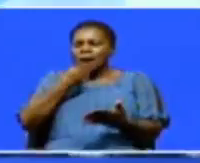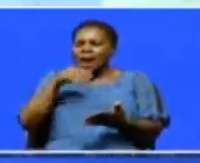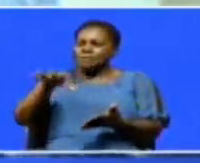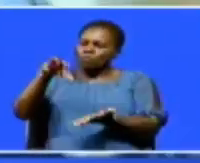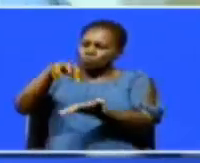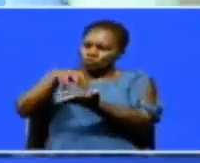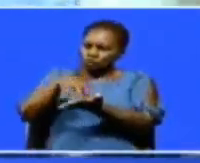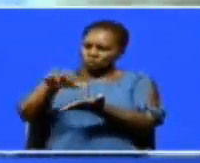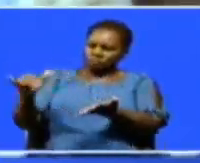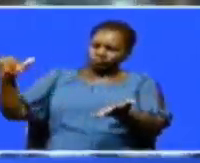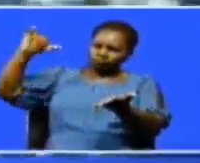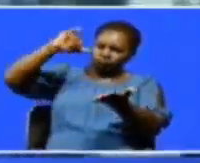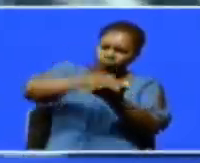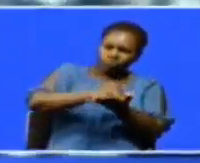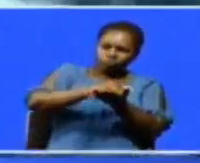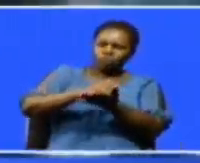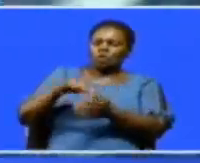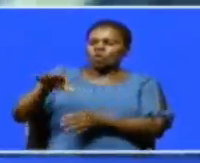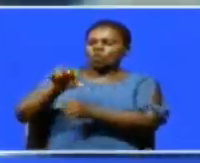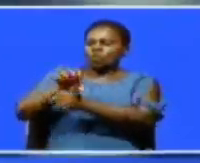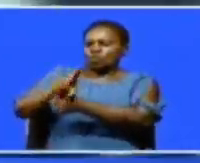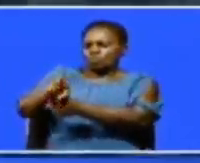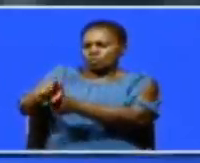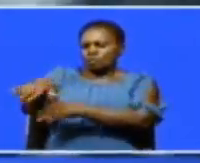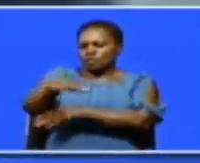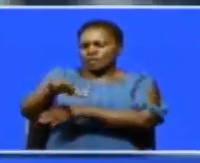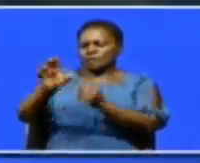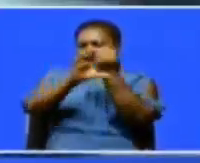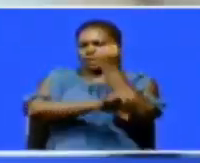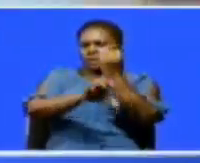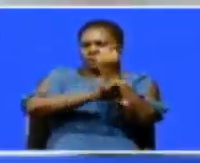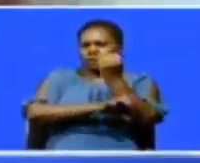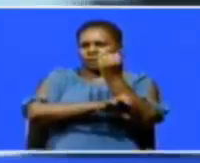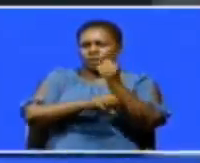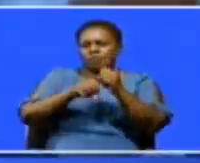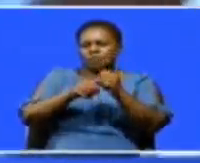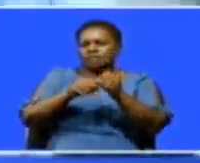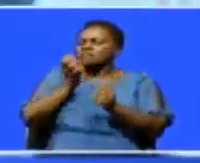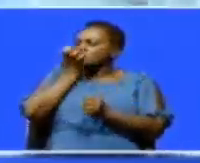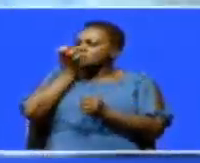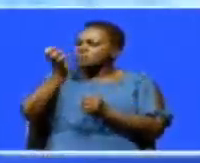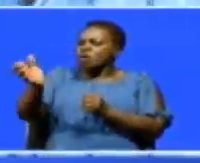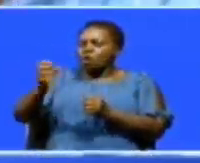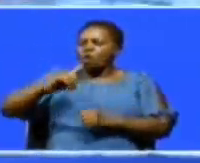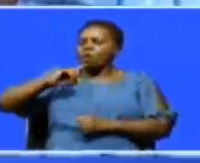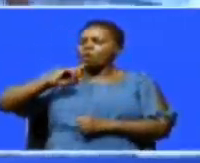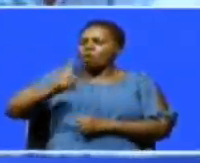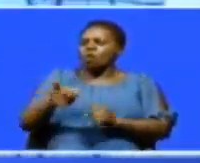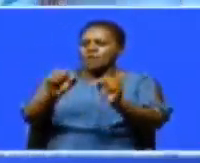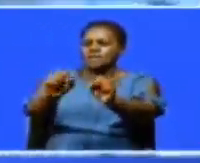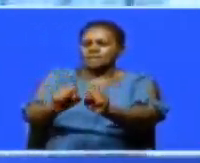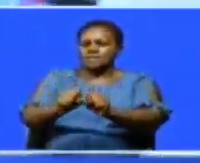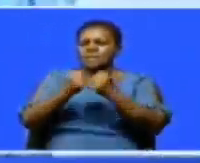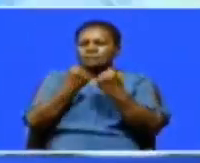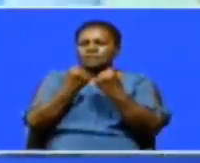will jet into the country from a coronavirus-rocked country and blatantly disregard government safety measures